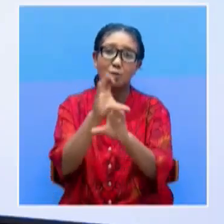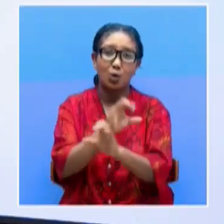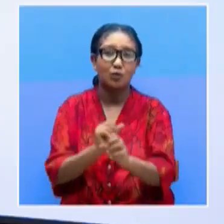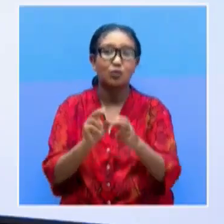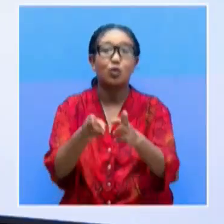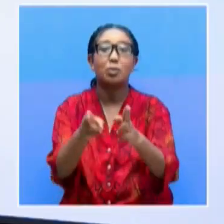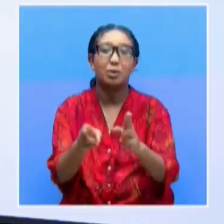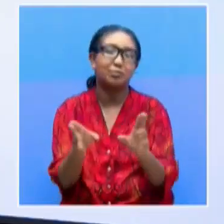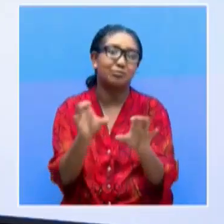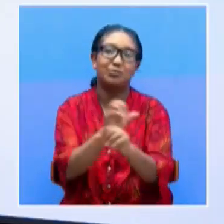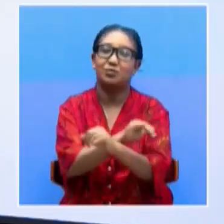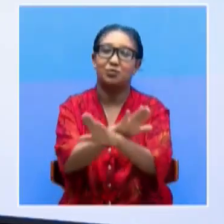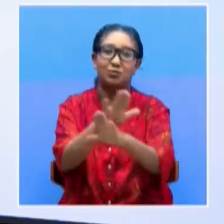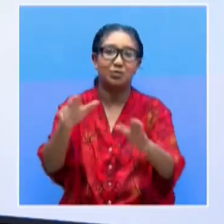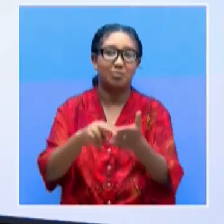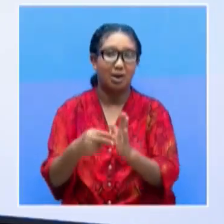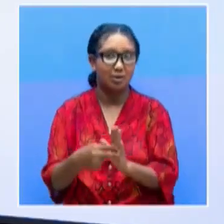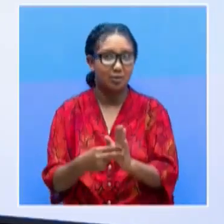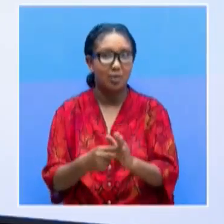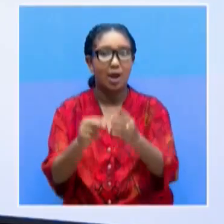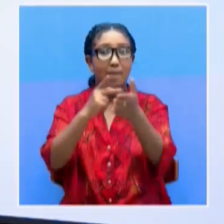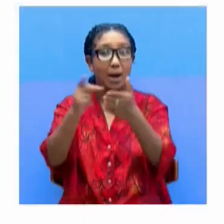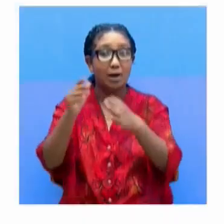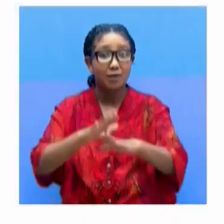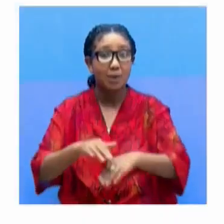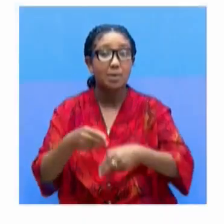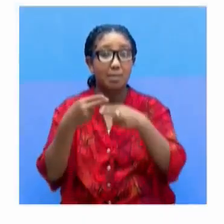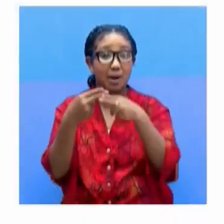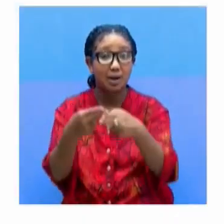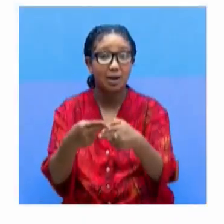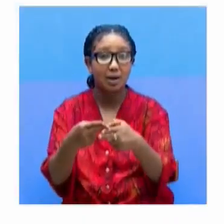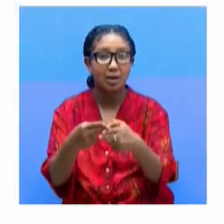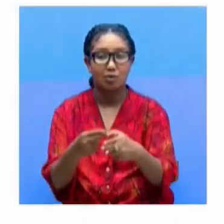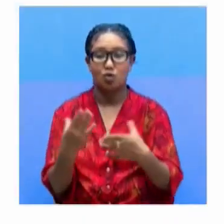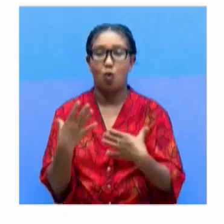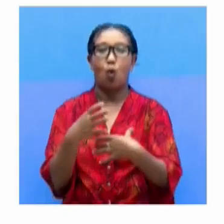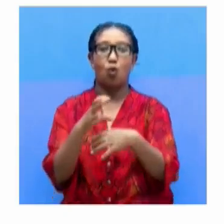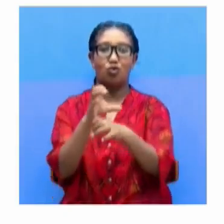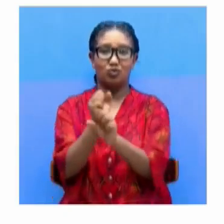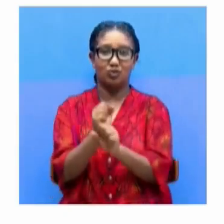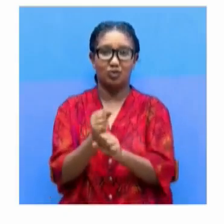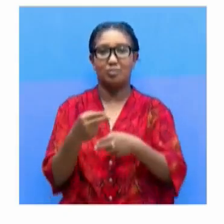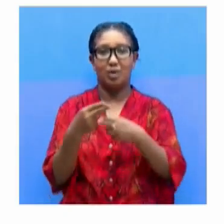over. Or in the case of paragraph, we call it what? Conclusion.